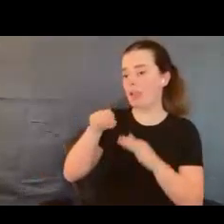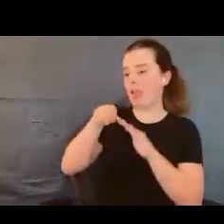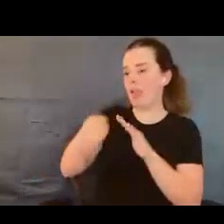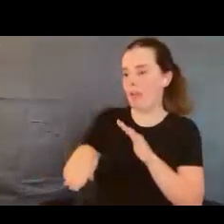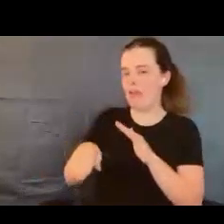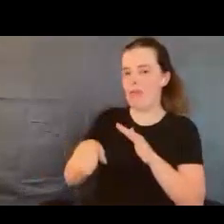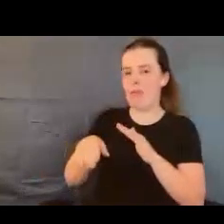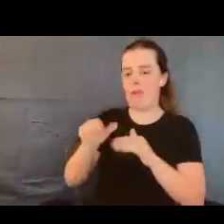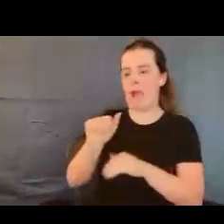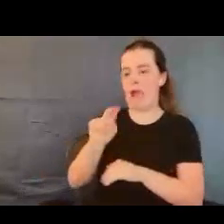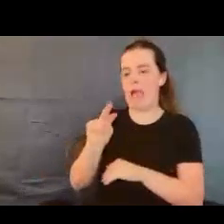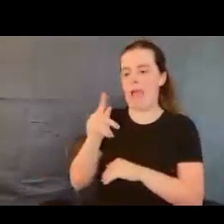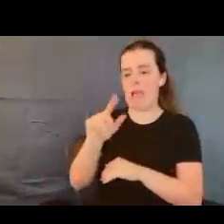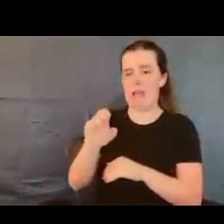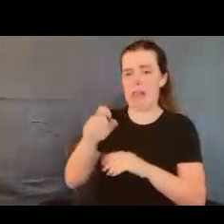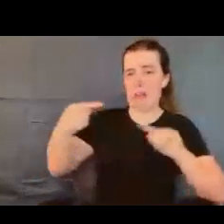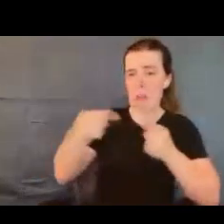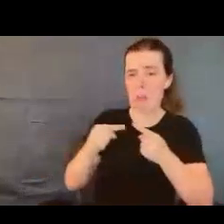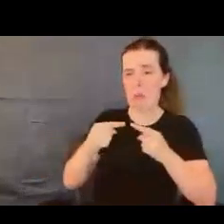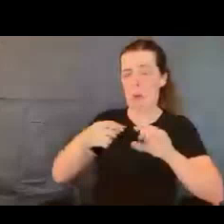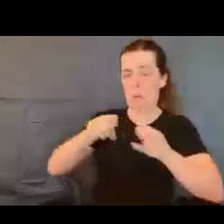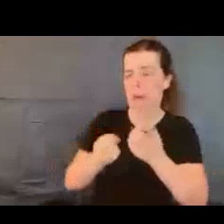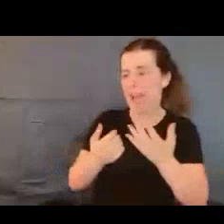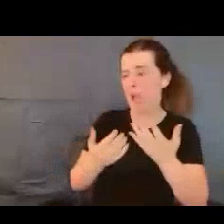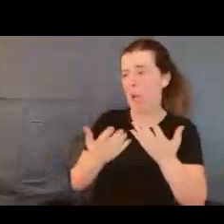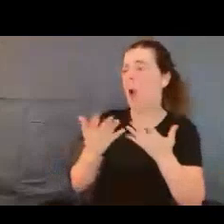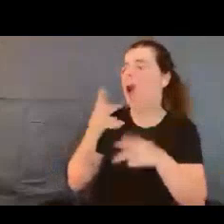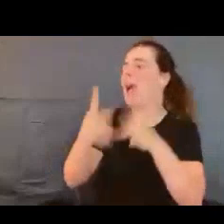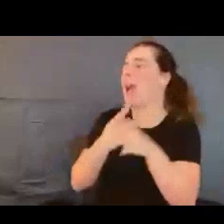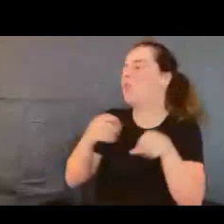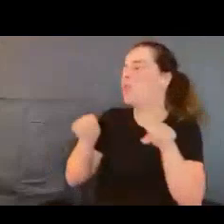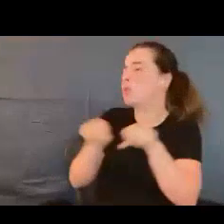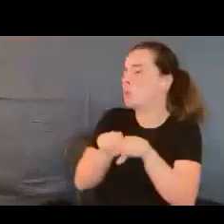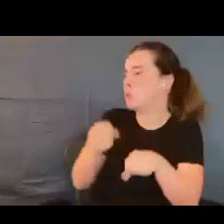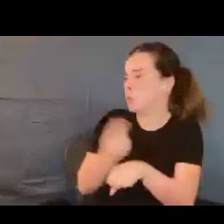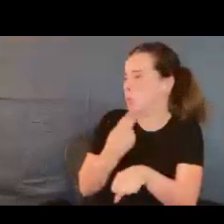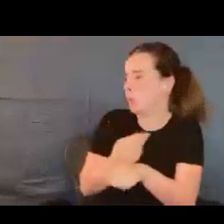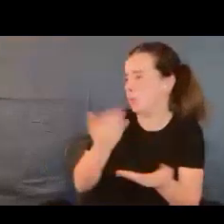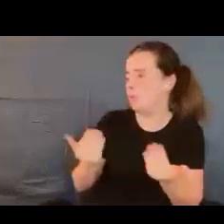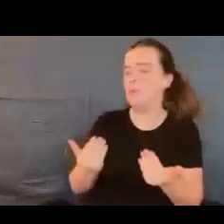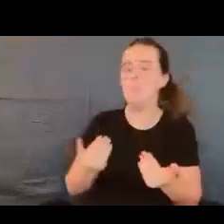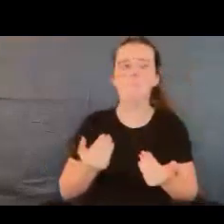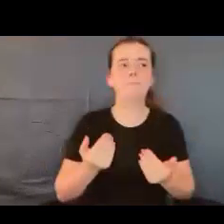tips would be awesome. Yeah, okay. I do think the descent